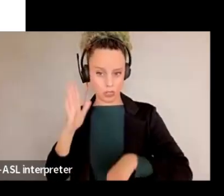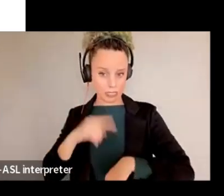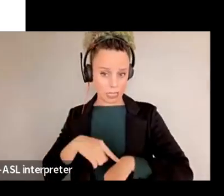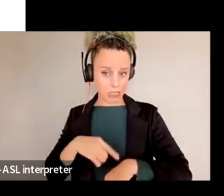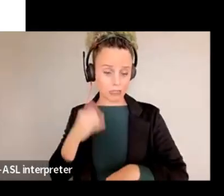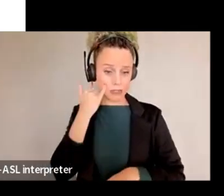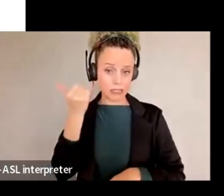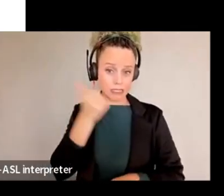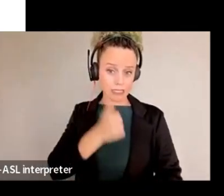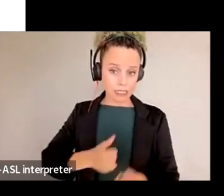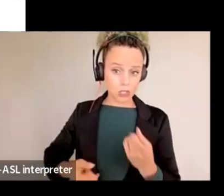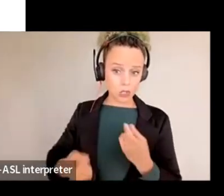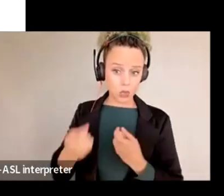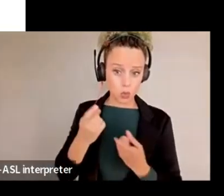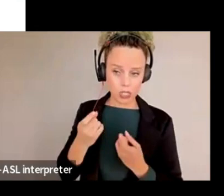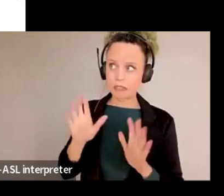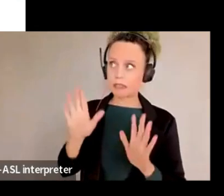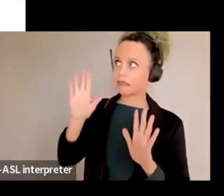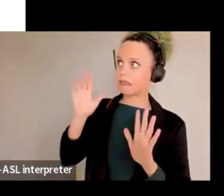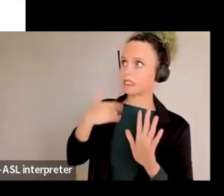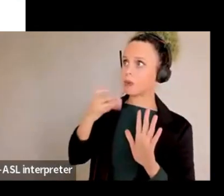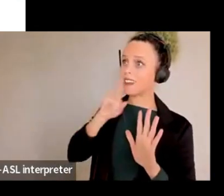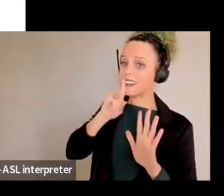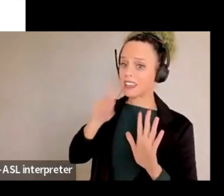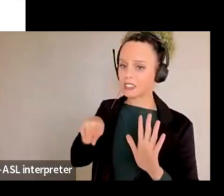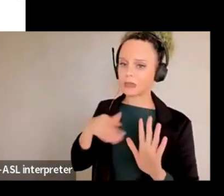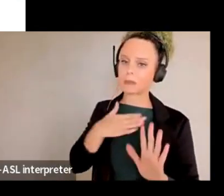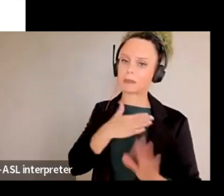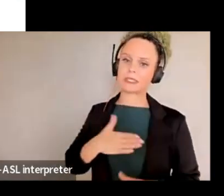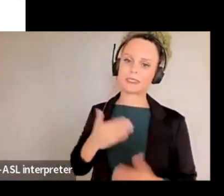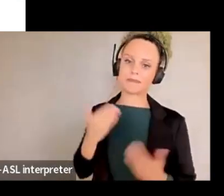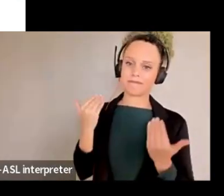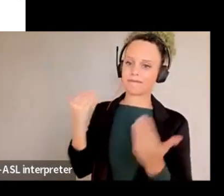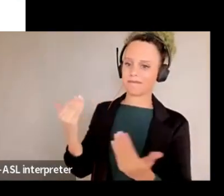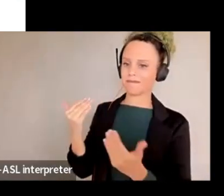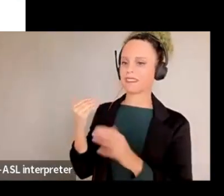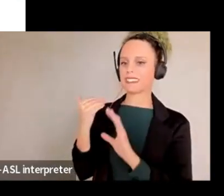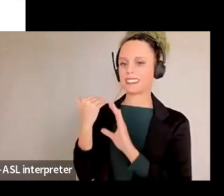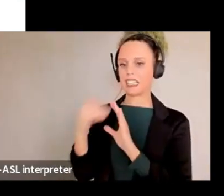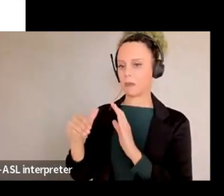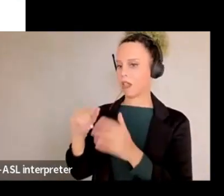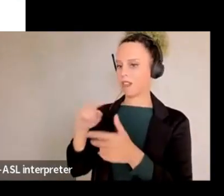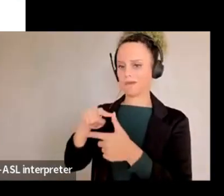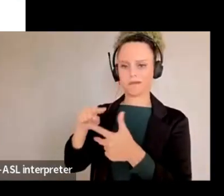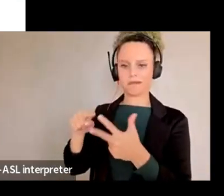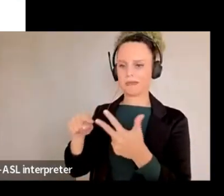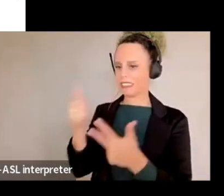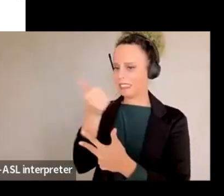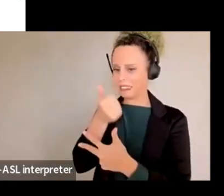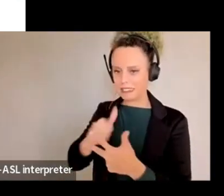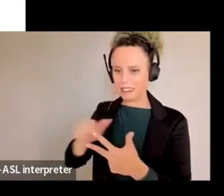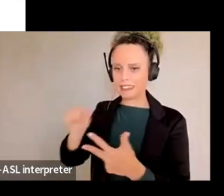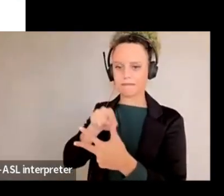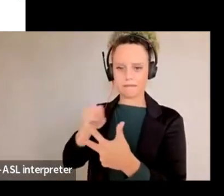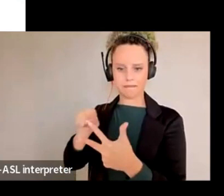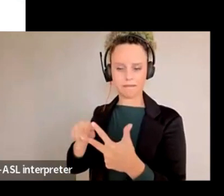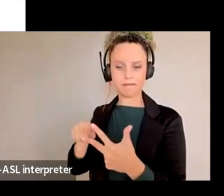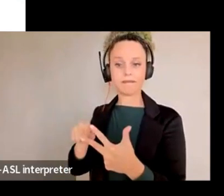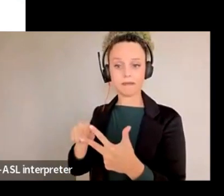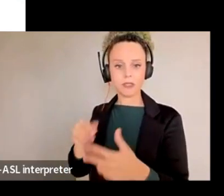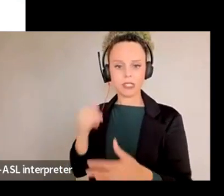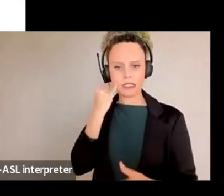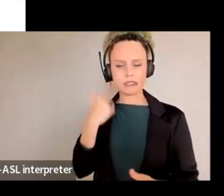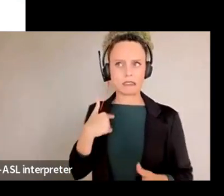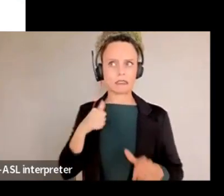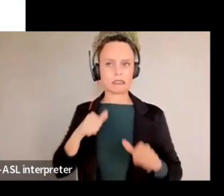Kelly's email in the chat because I know we are over time. So if you have questions that you would like to get answered,